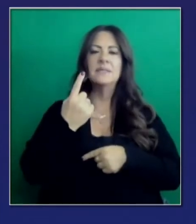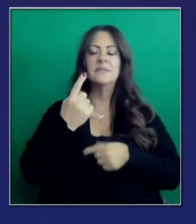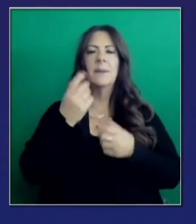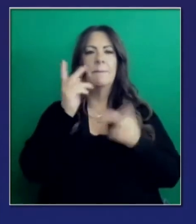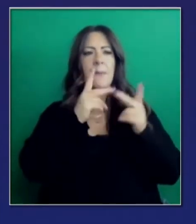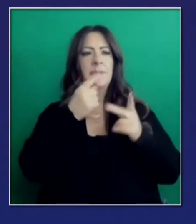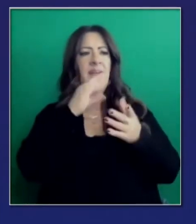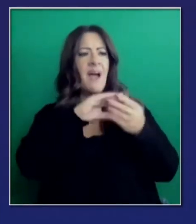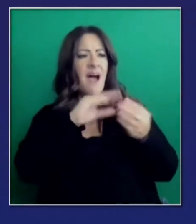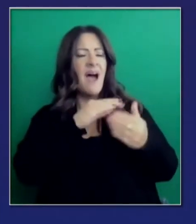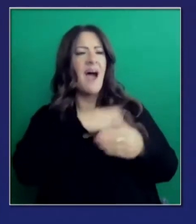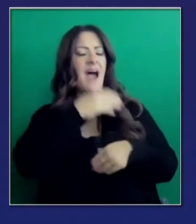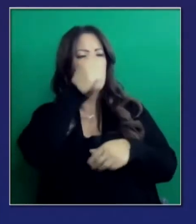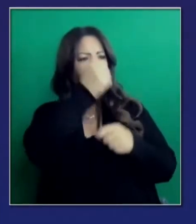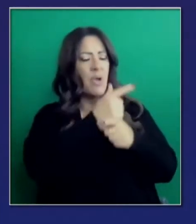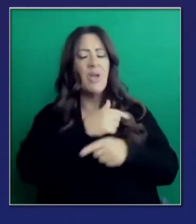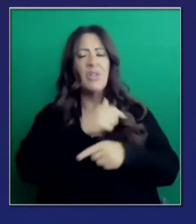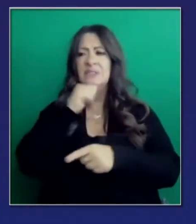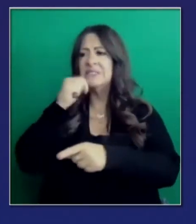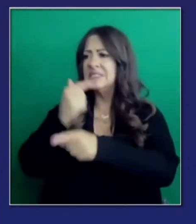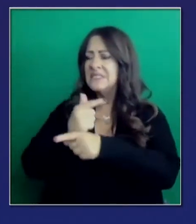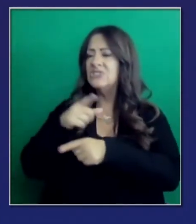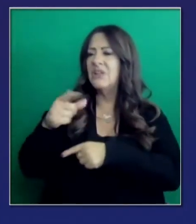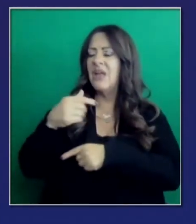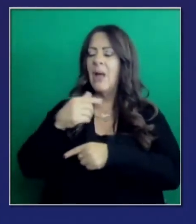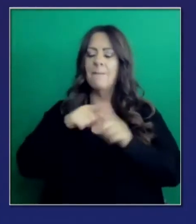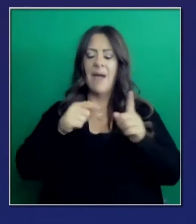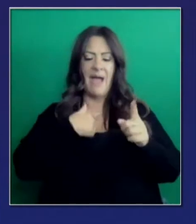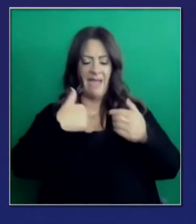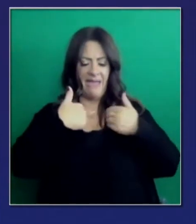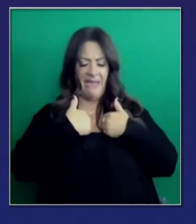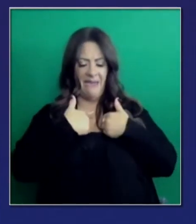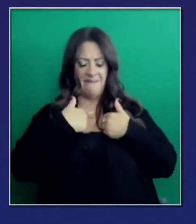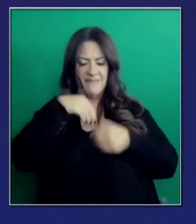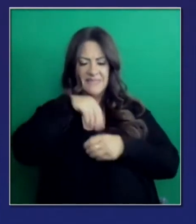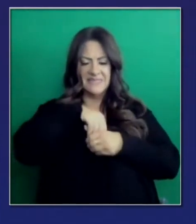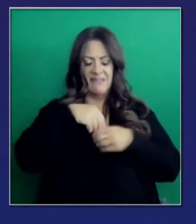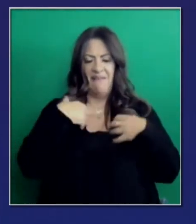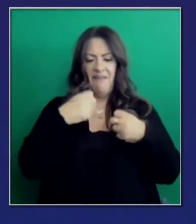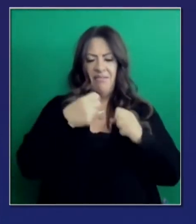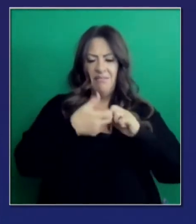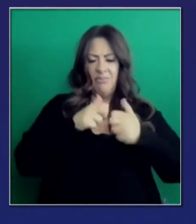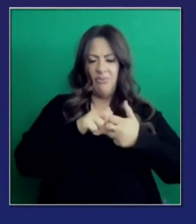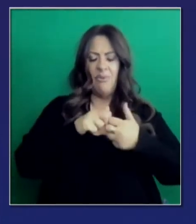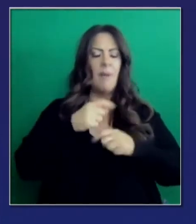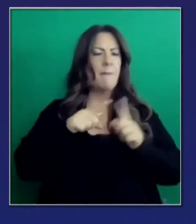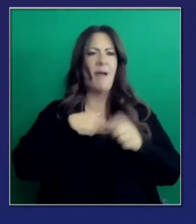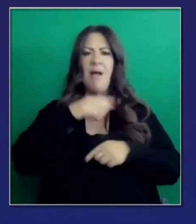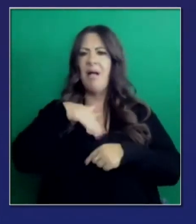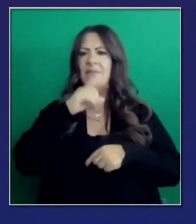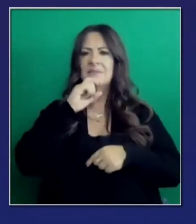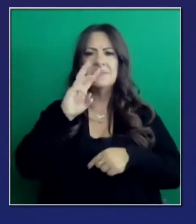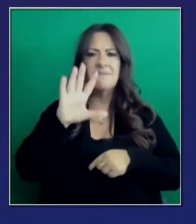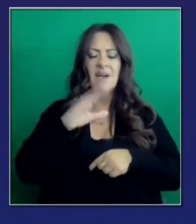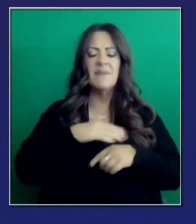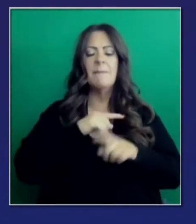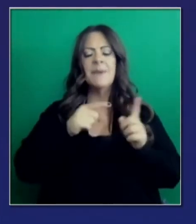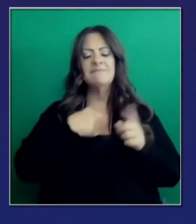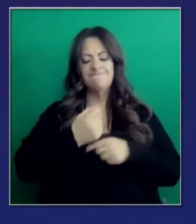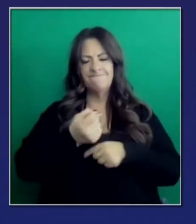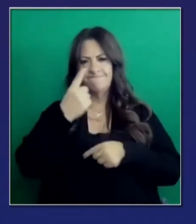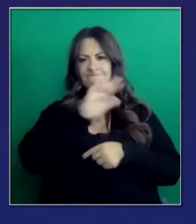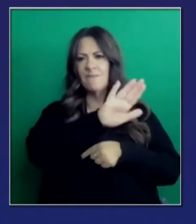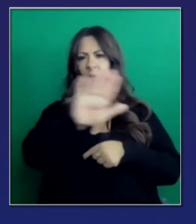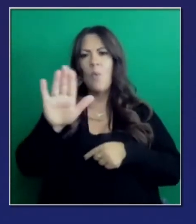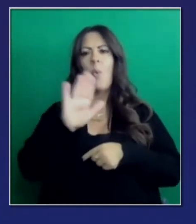pre-existing condition, I'm not 65, I'm 64, all of these questions, appropriate questions, everybody getting them